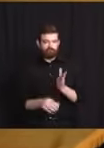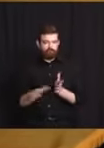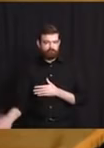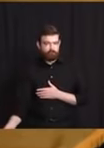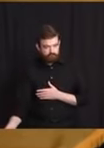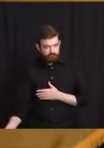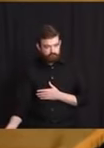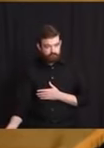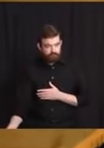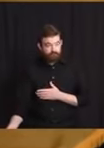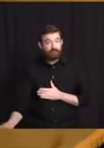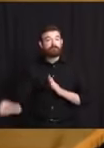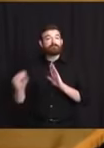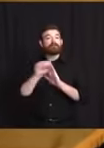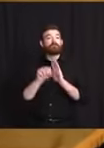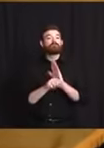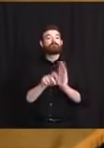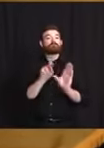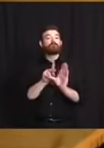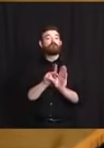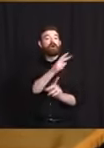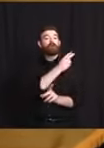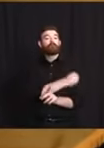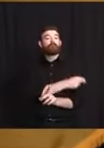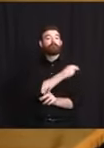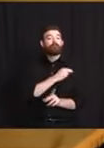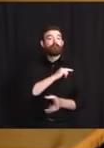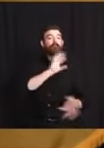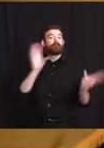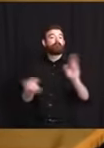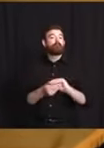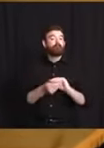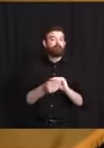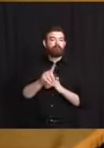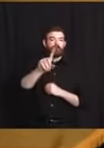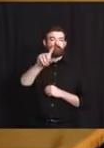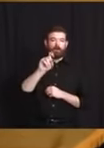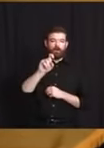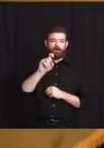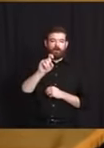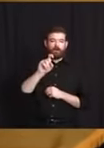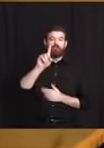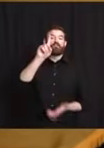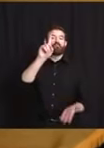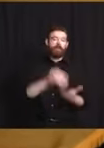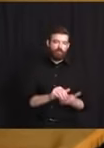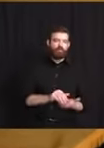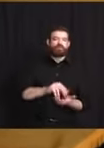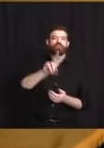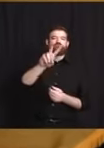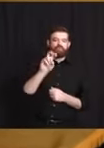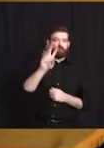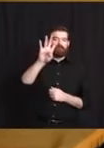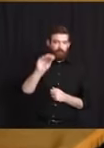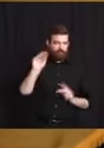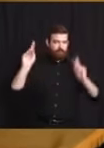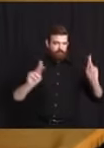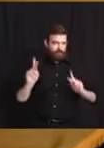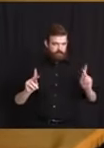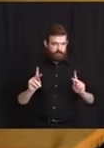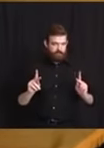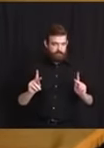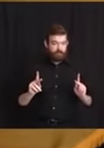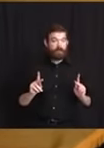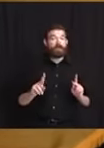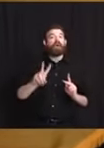state psychiatric hospitals, with a census of 1,240, 211 patients have tested positive, and there is a